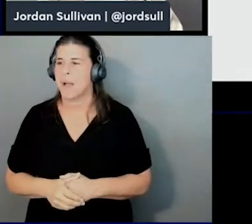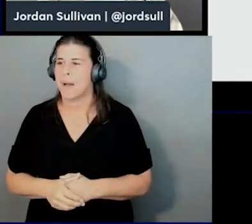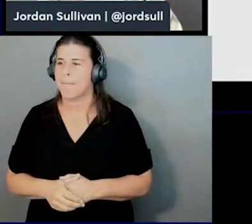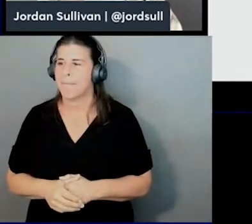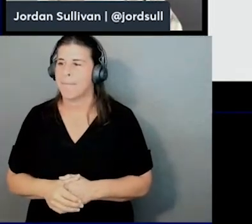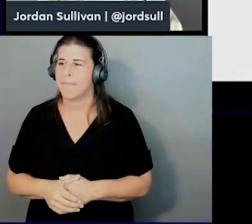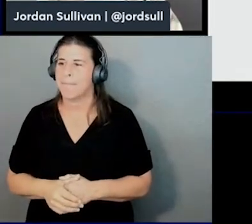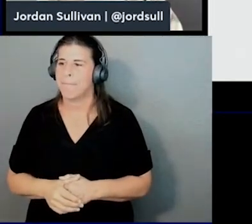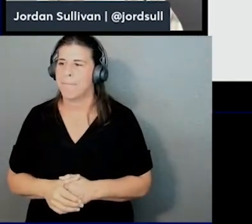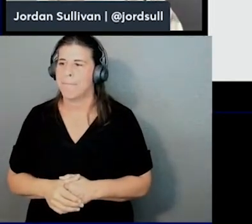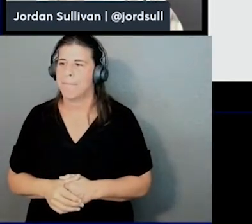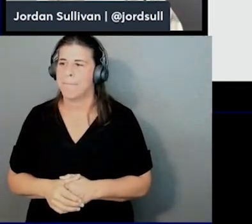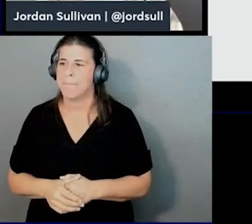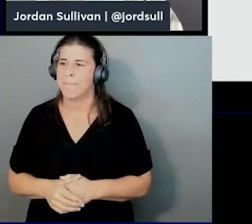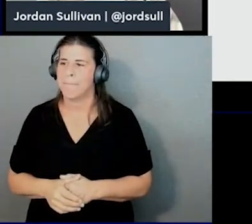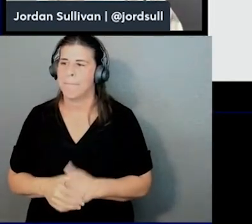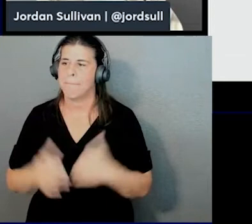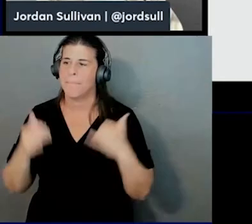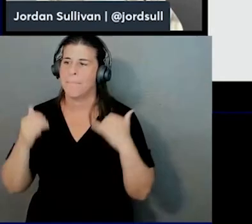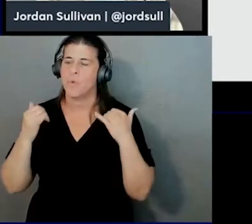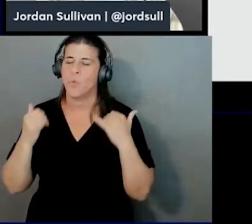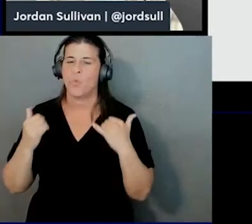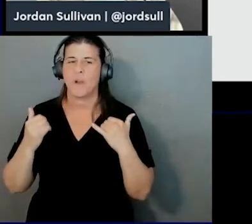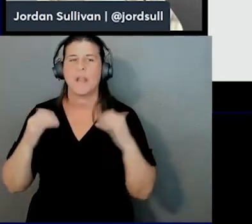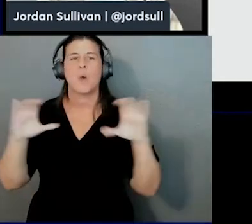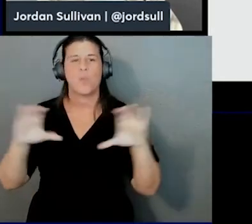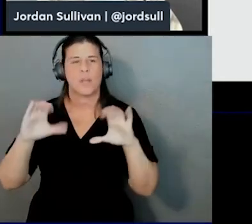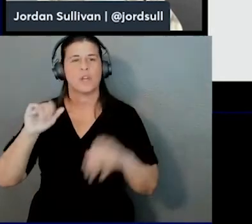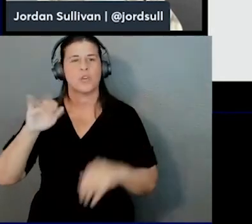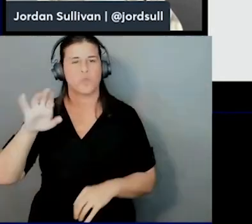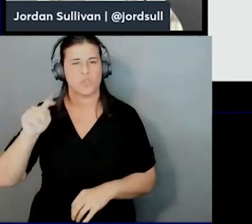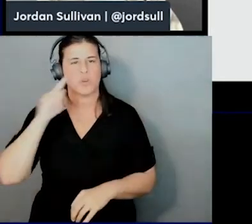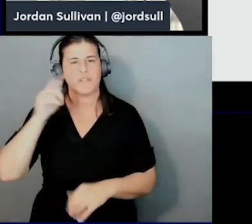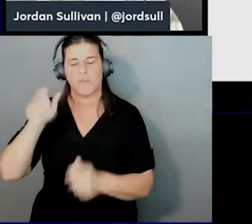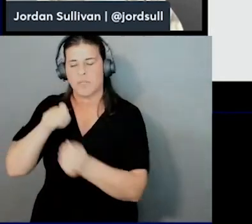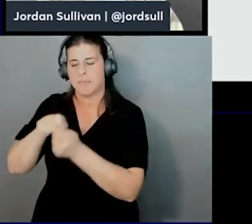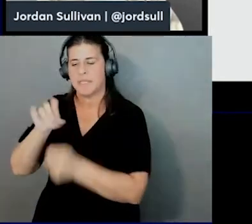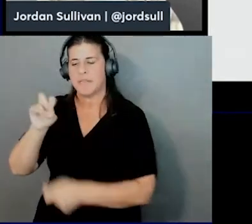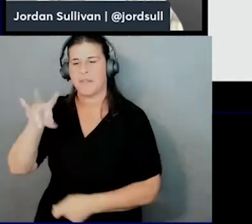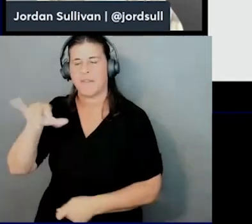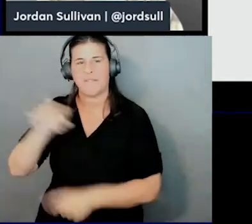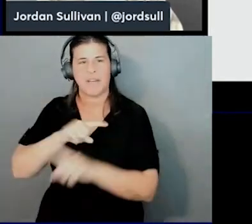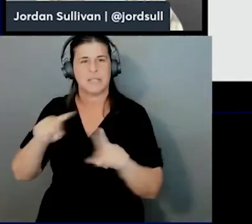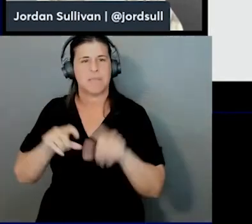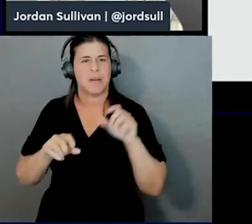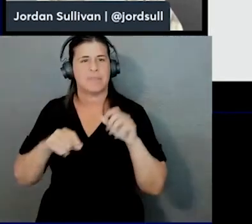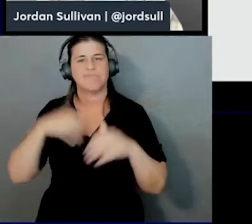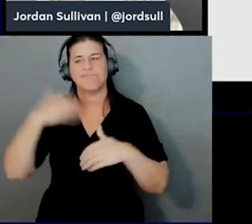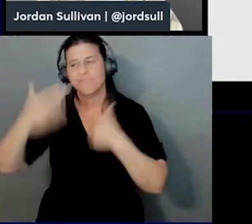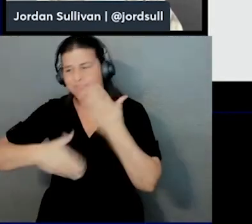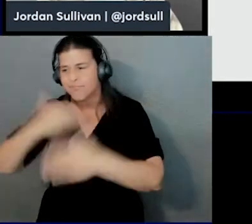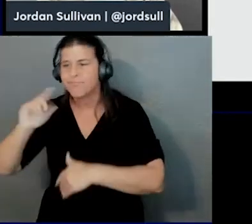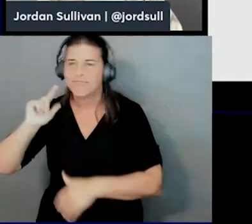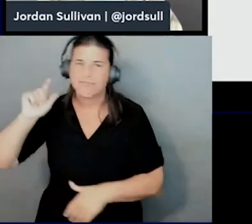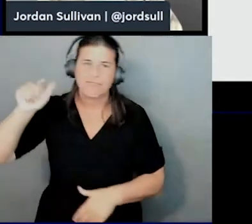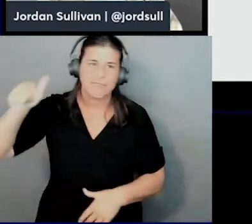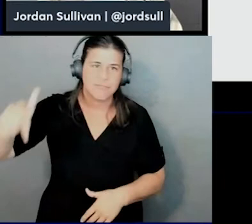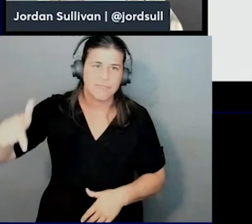Okay, we can run circuits on devices, but as time goes by, the new